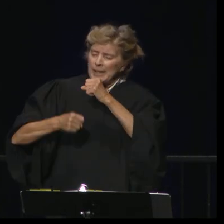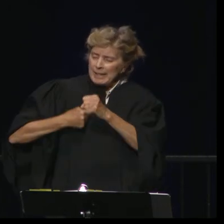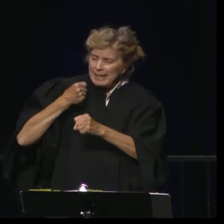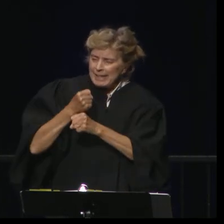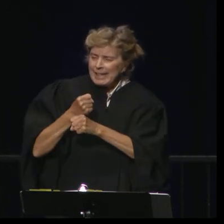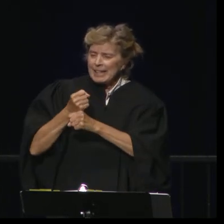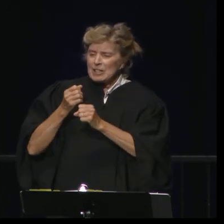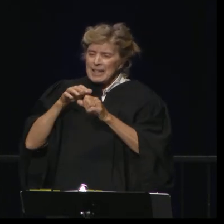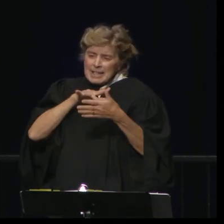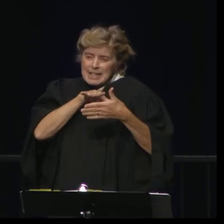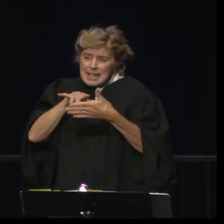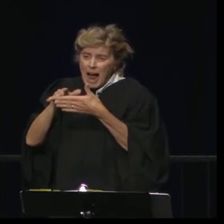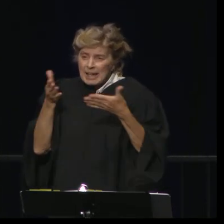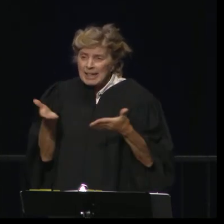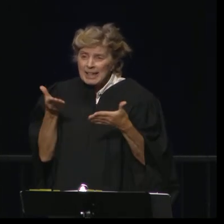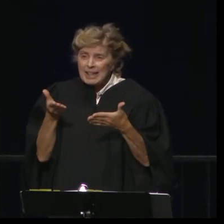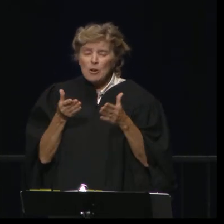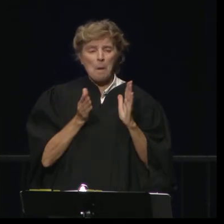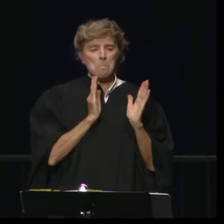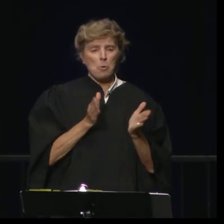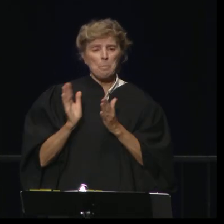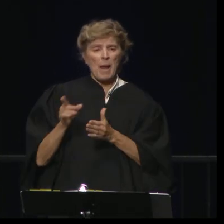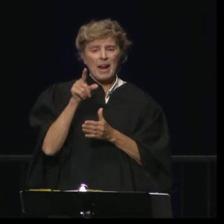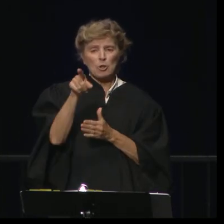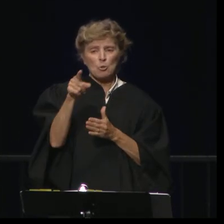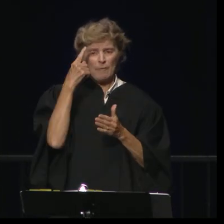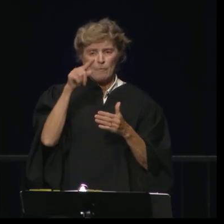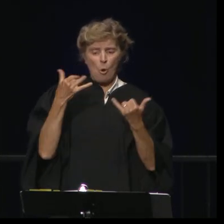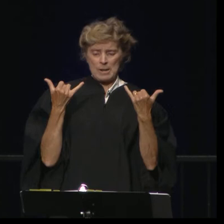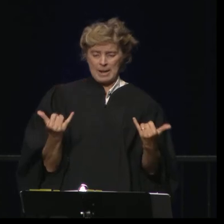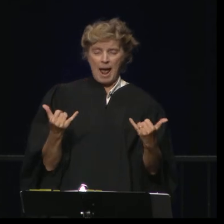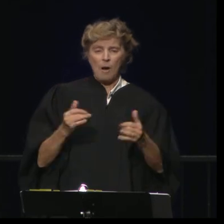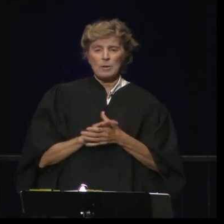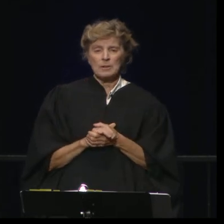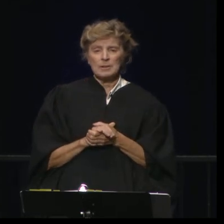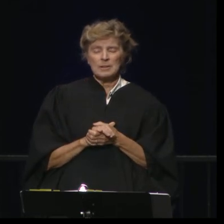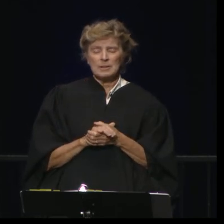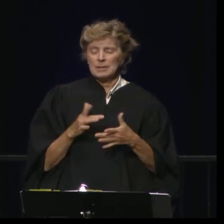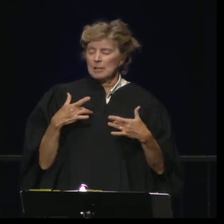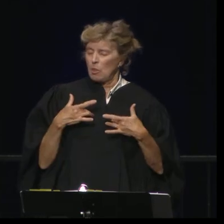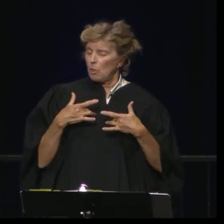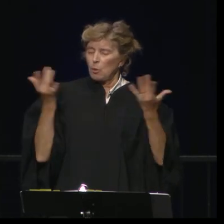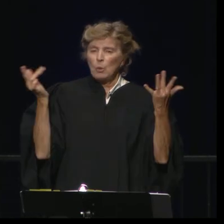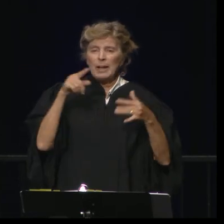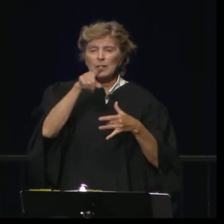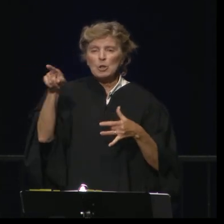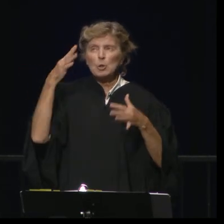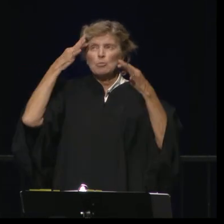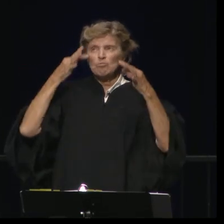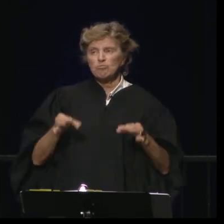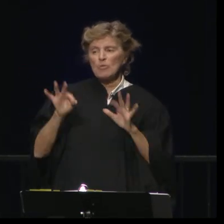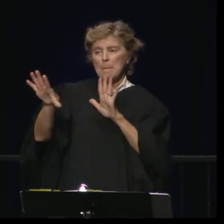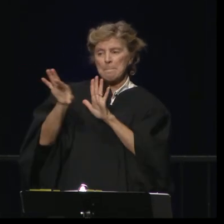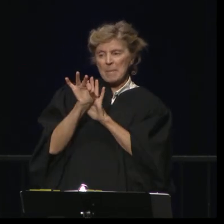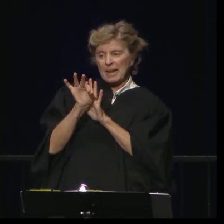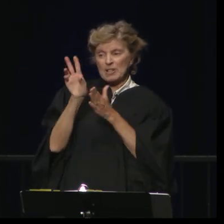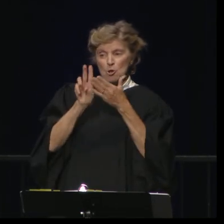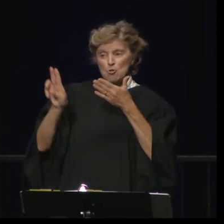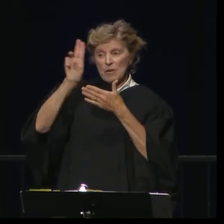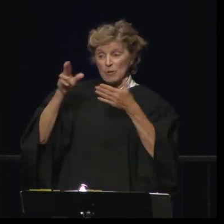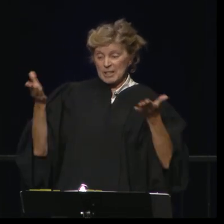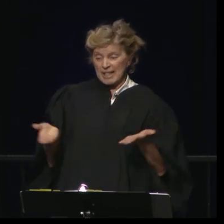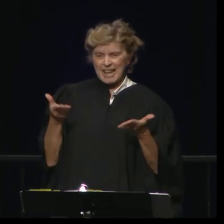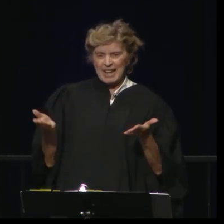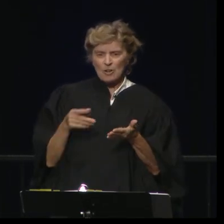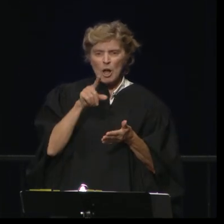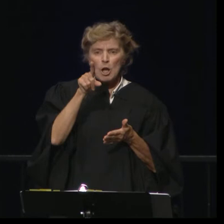you for this moment. We are so very glad that you chose this university, that you immerse